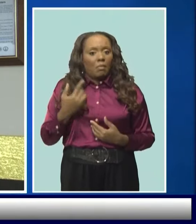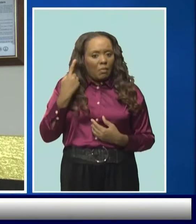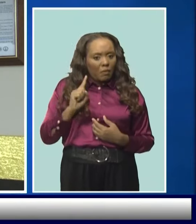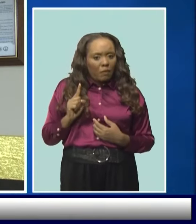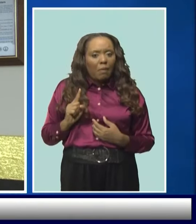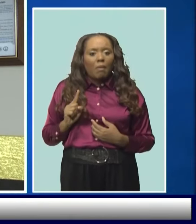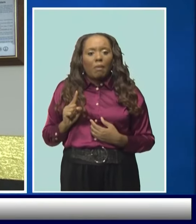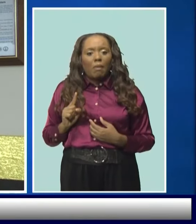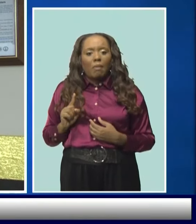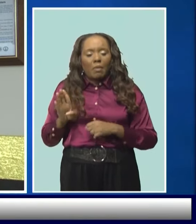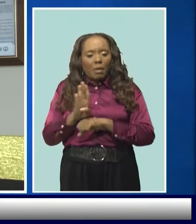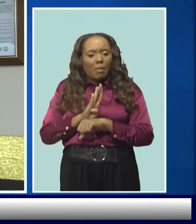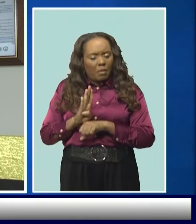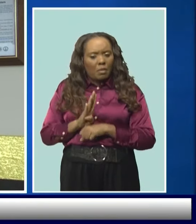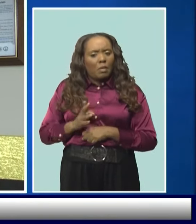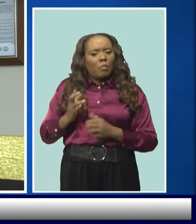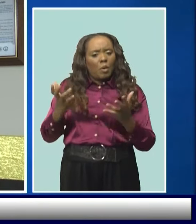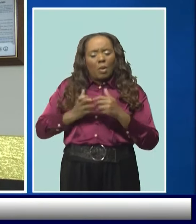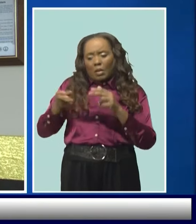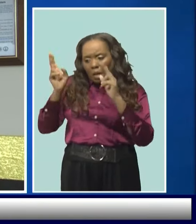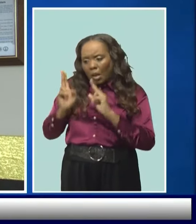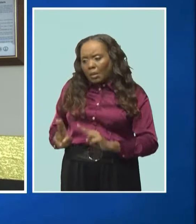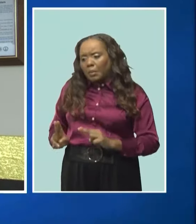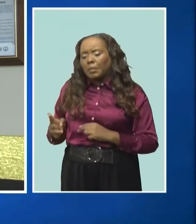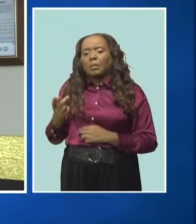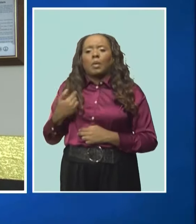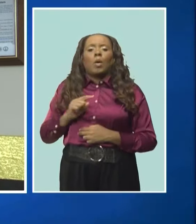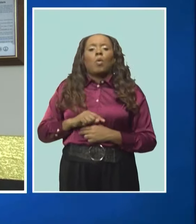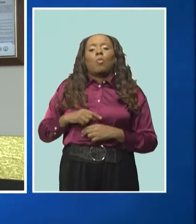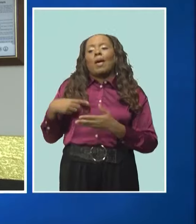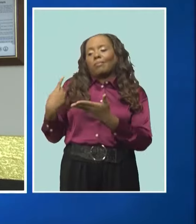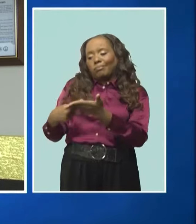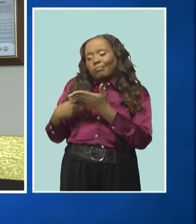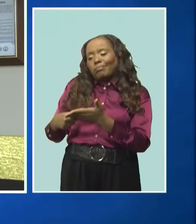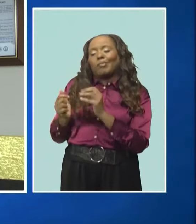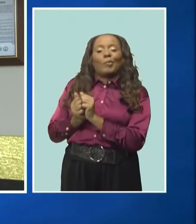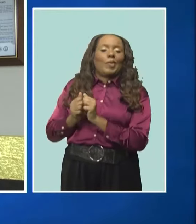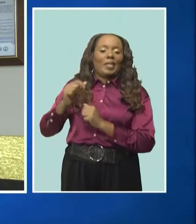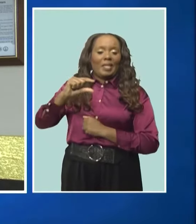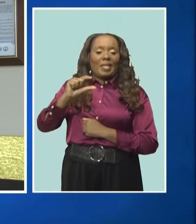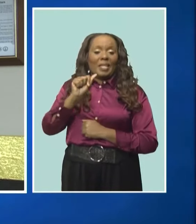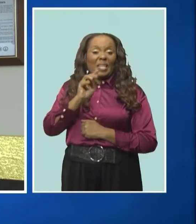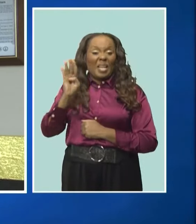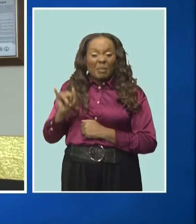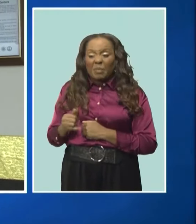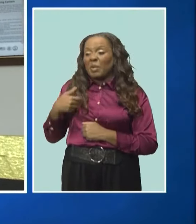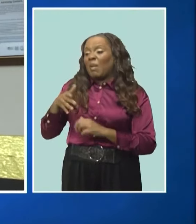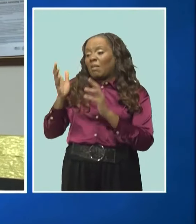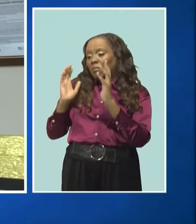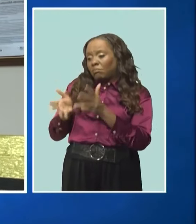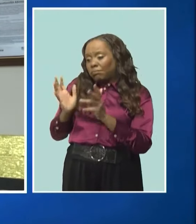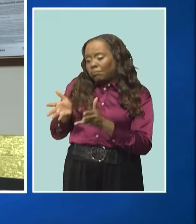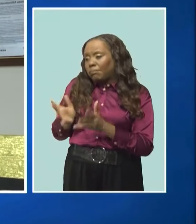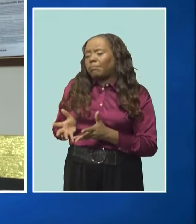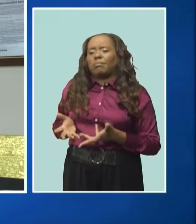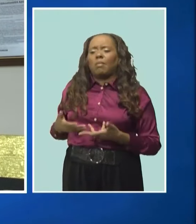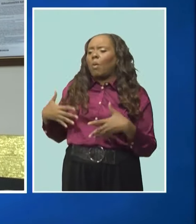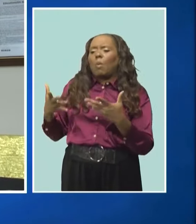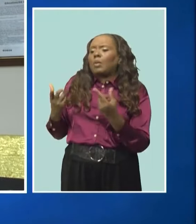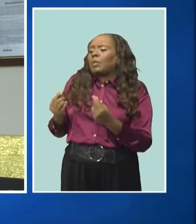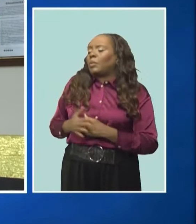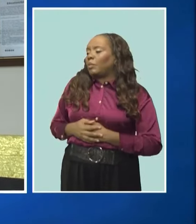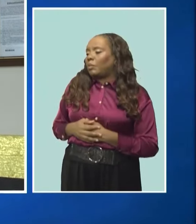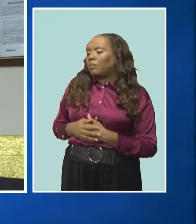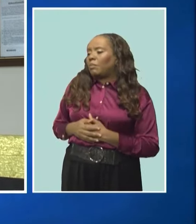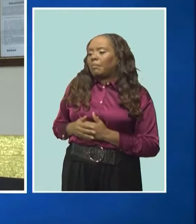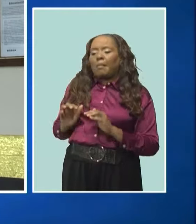him in some form or fashion. So we sat with Gabby many afternoons and we talked about what we can do,